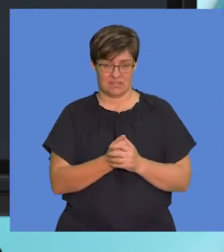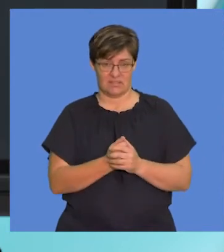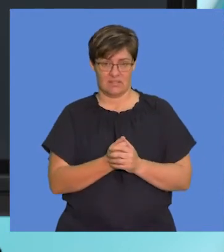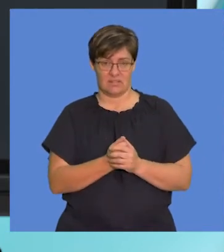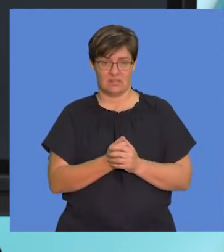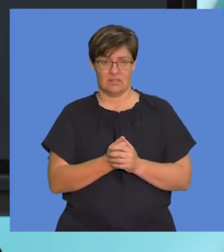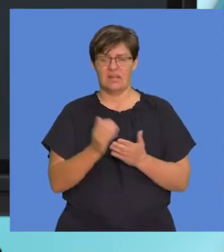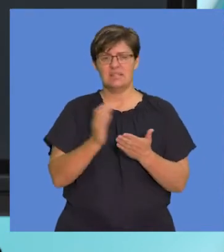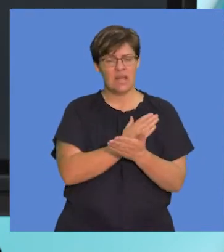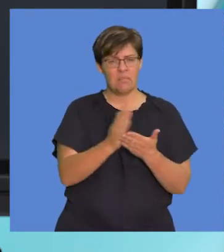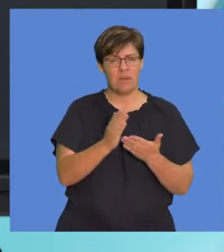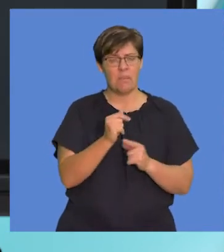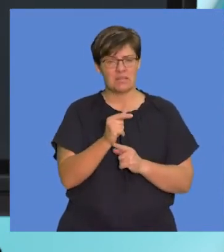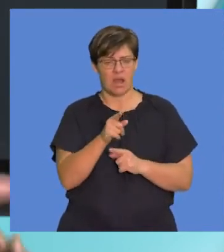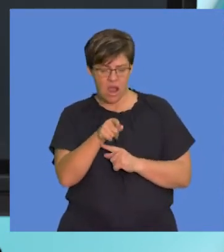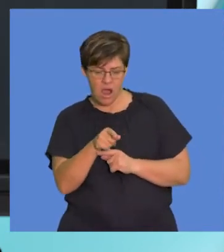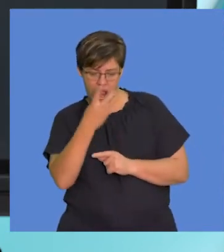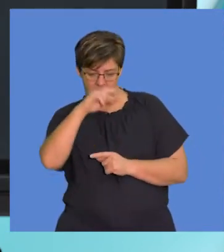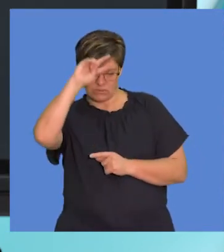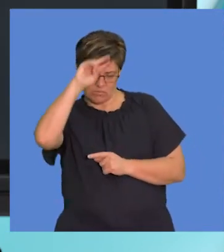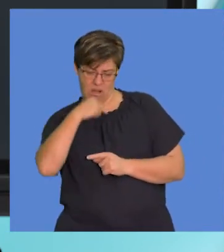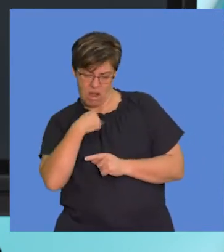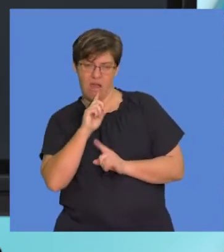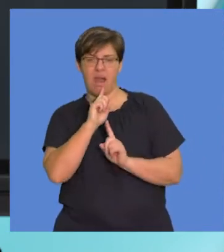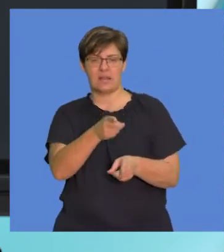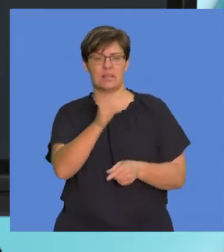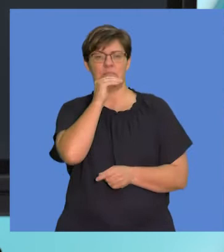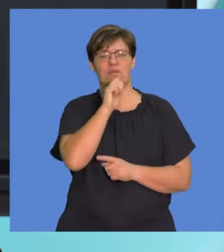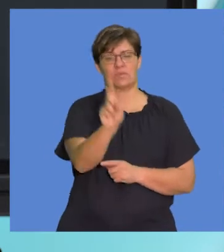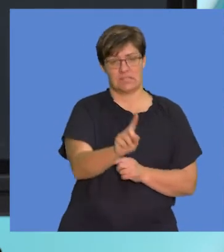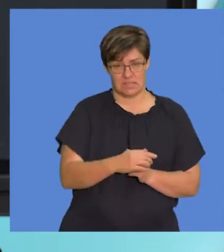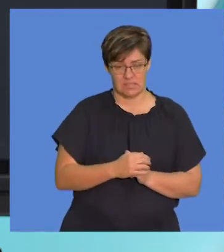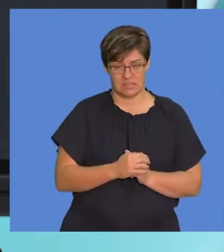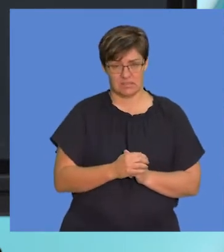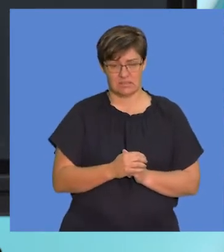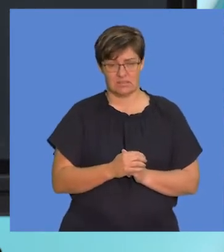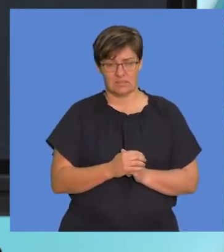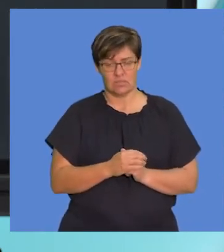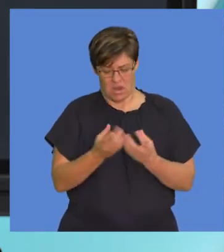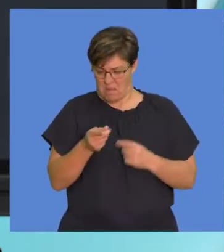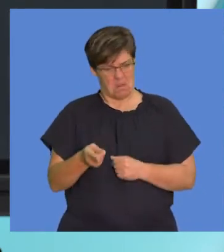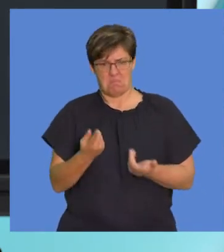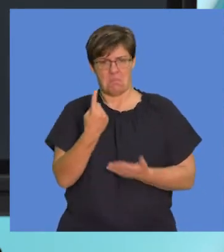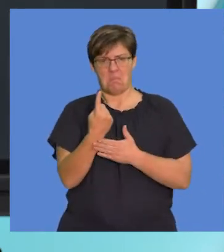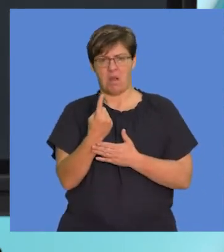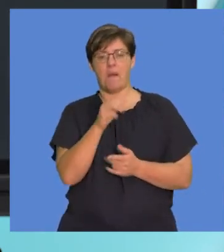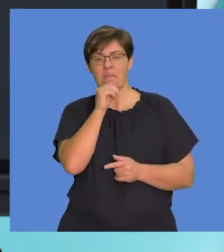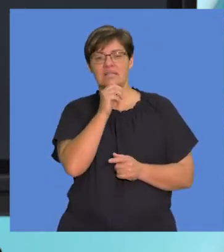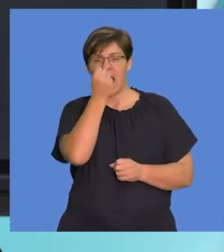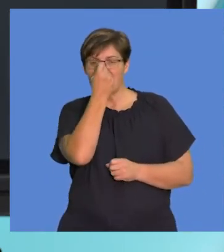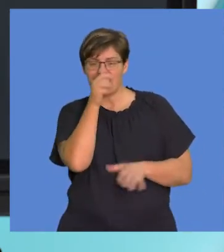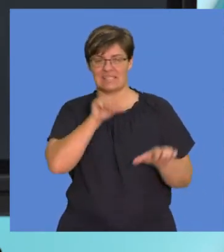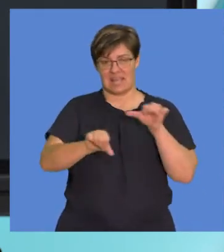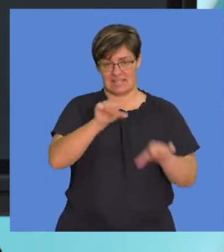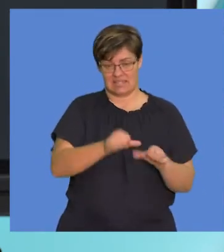cases, there is a need that you interpret your answer because we need to put, the science behind the numbers. And beyond that, we